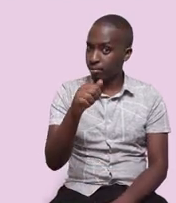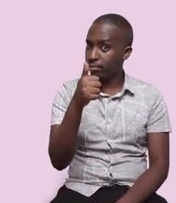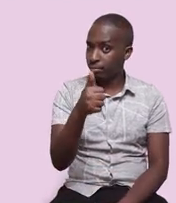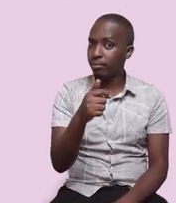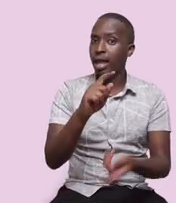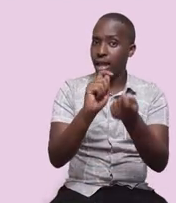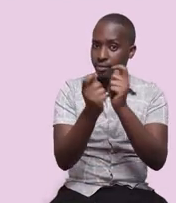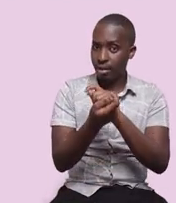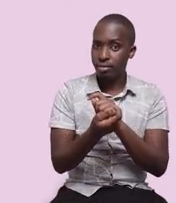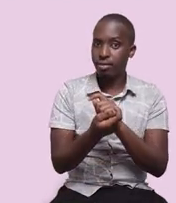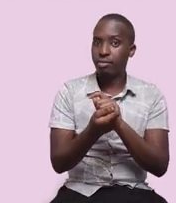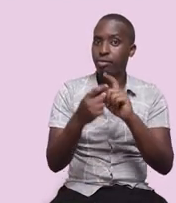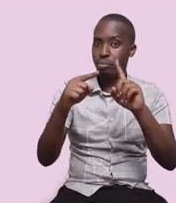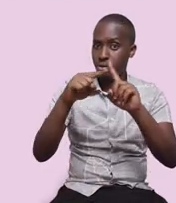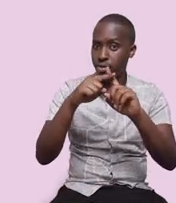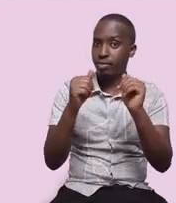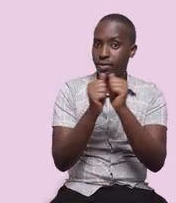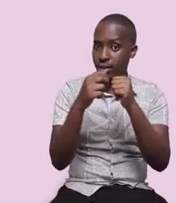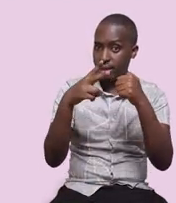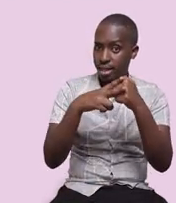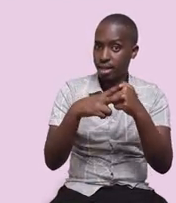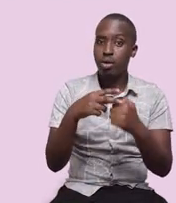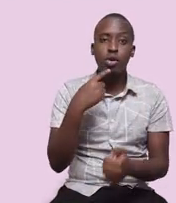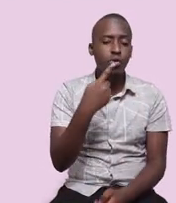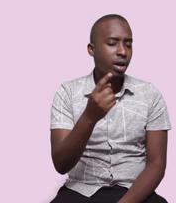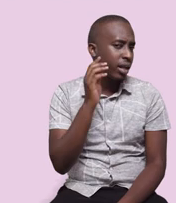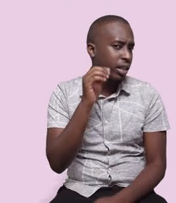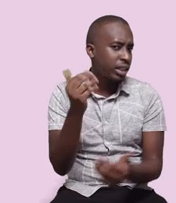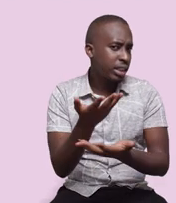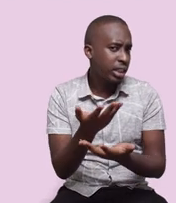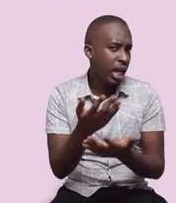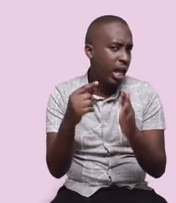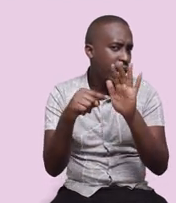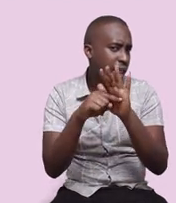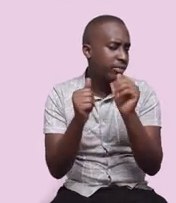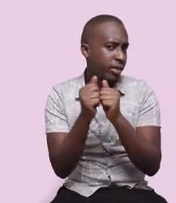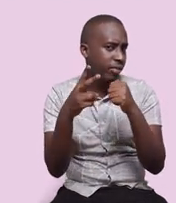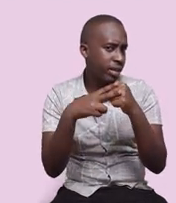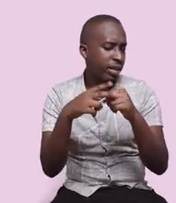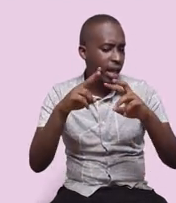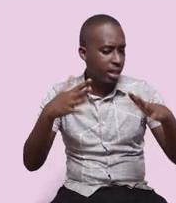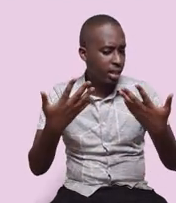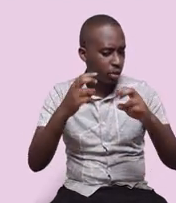The inverse of positive 17, you are saying is negative 17. Can we